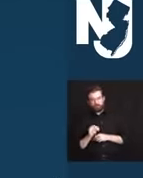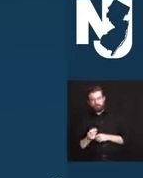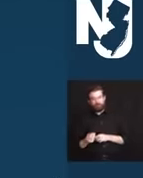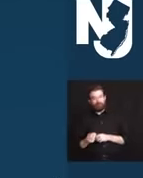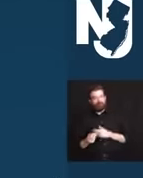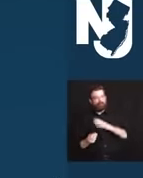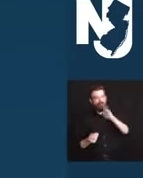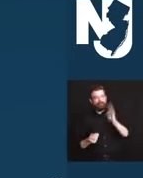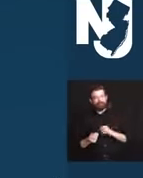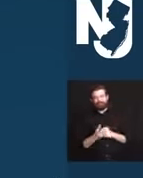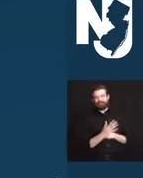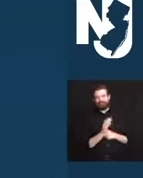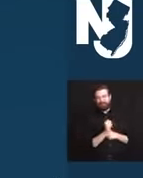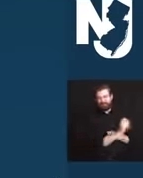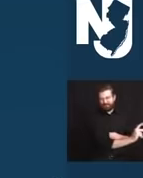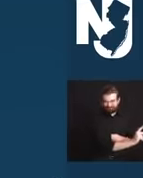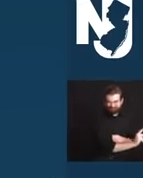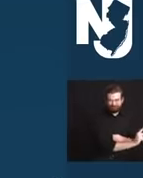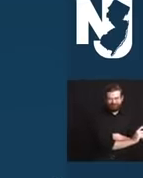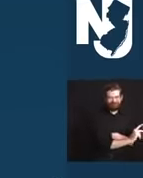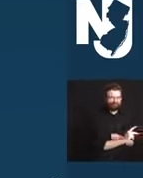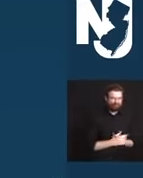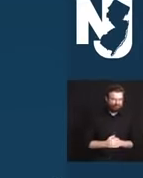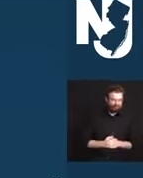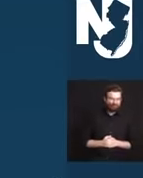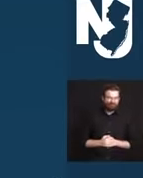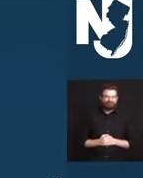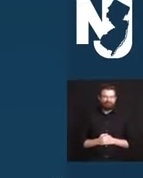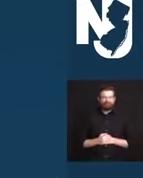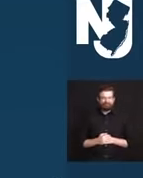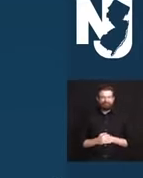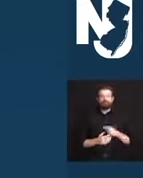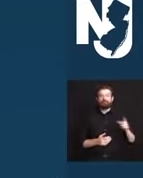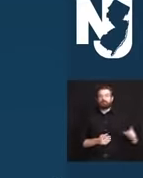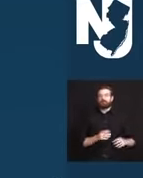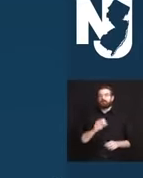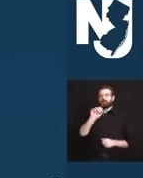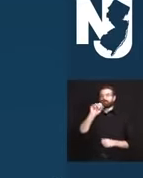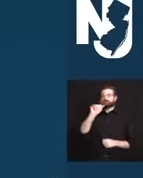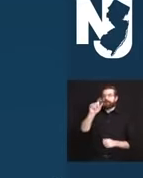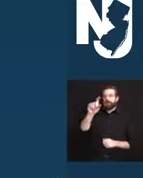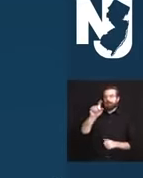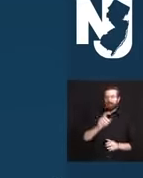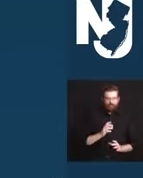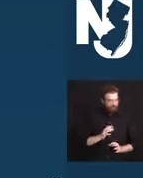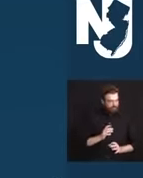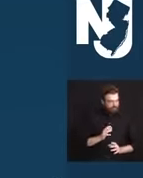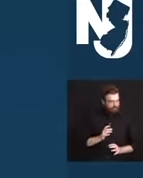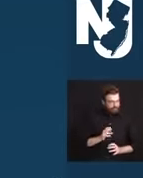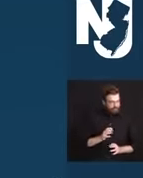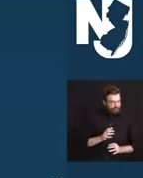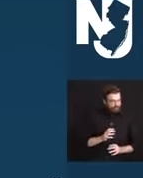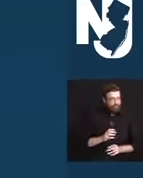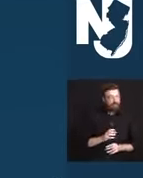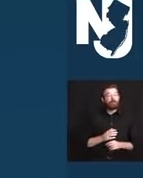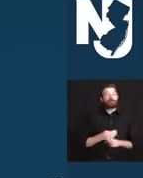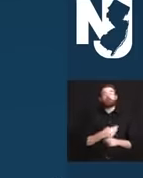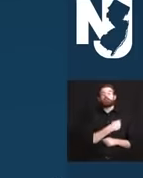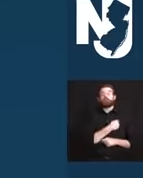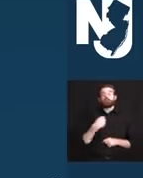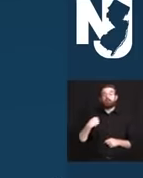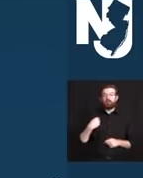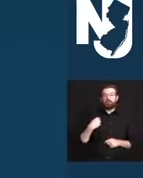jazz and even played the saxophone, and he was a dedicated member of Parkside United Methodist Church in Camden, where he ran the